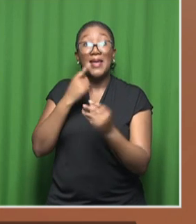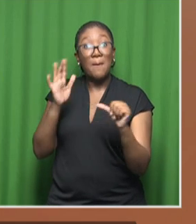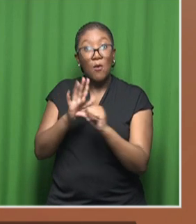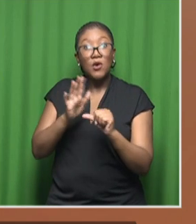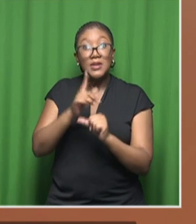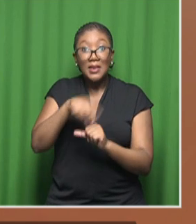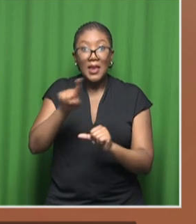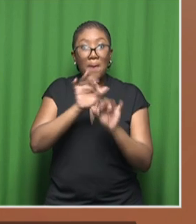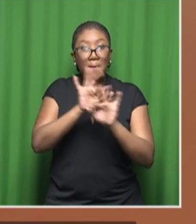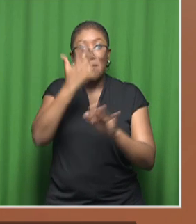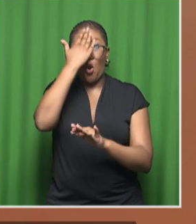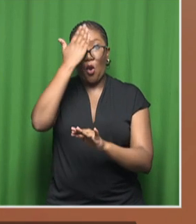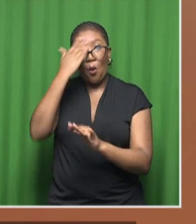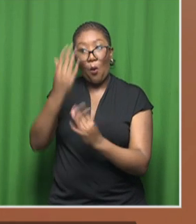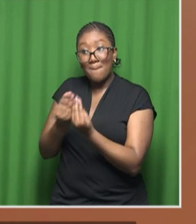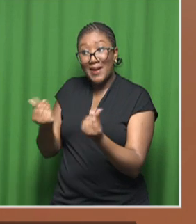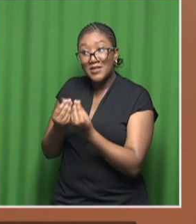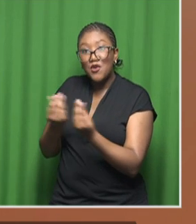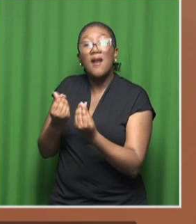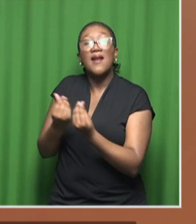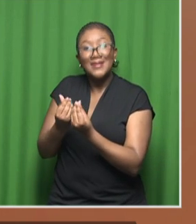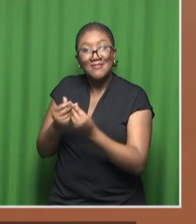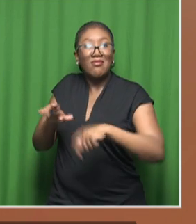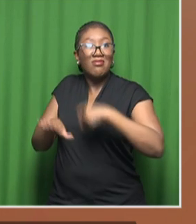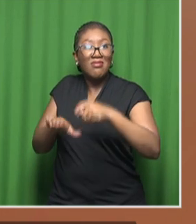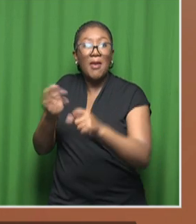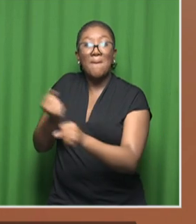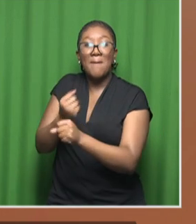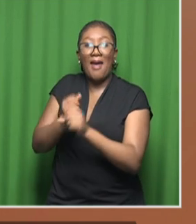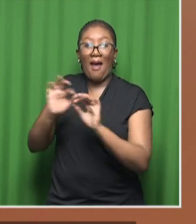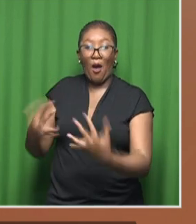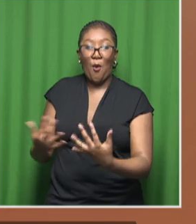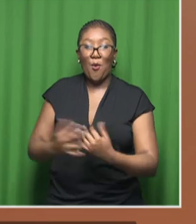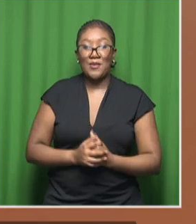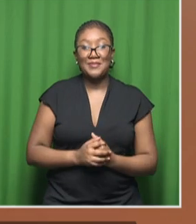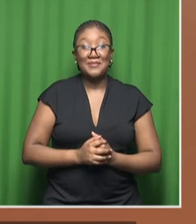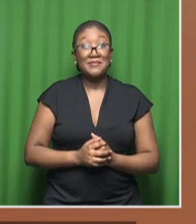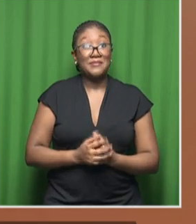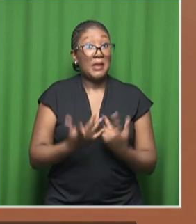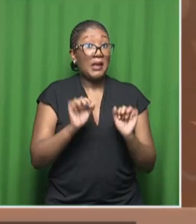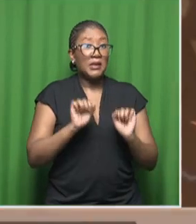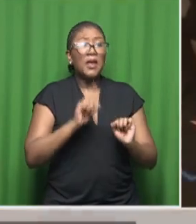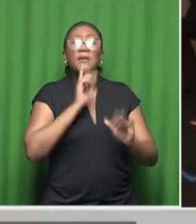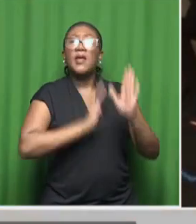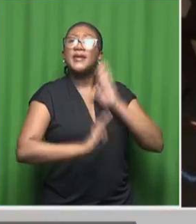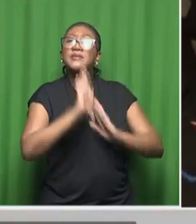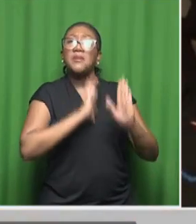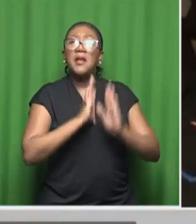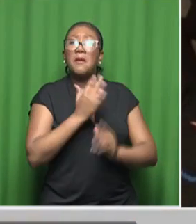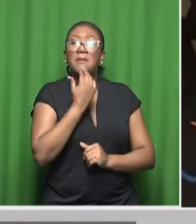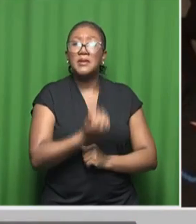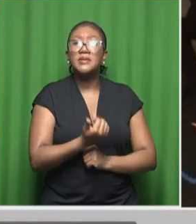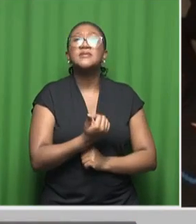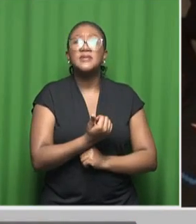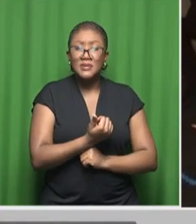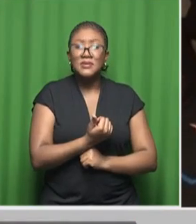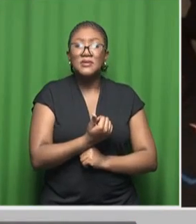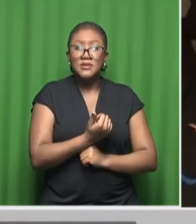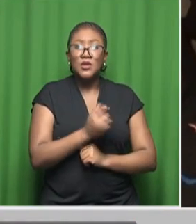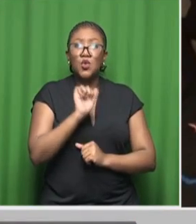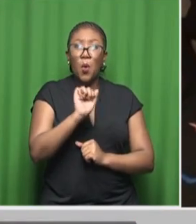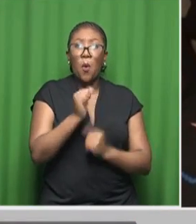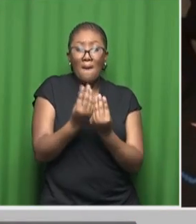lot of brands have to declare these days. And I suppose you can just let us in, Laduma, on where you get your